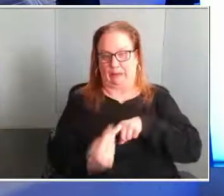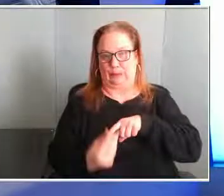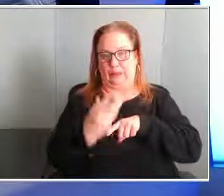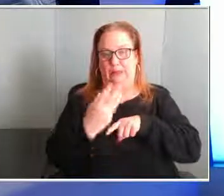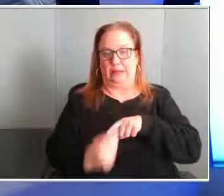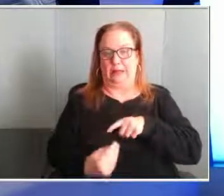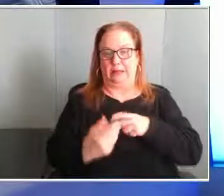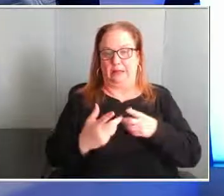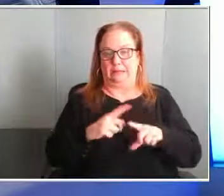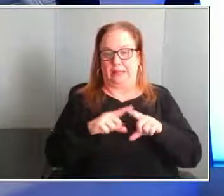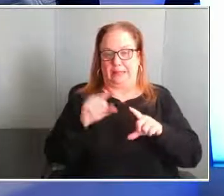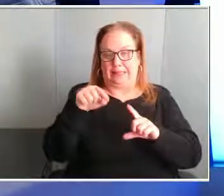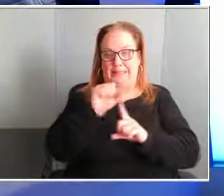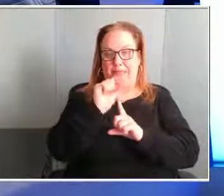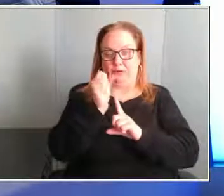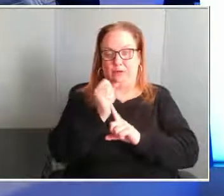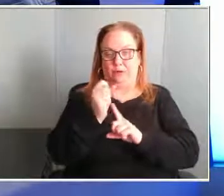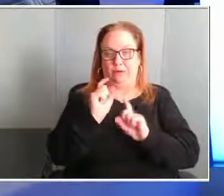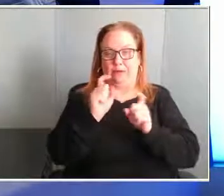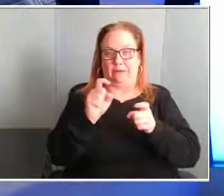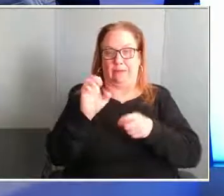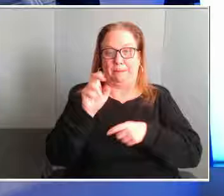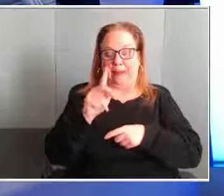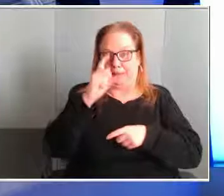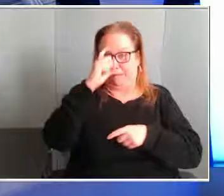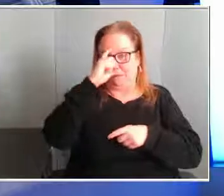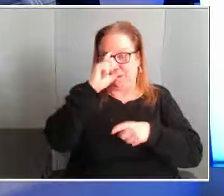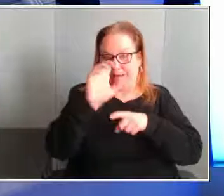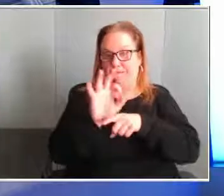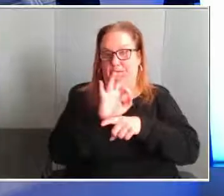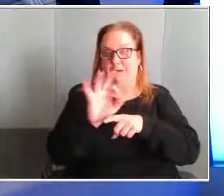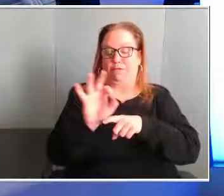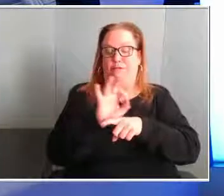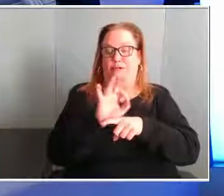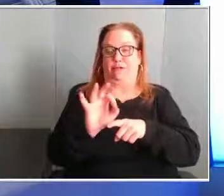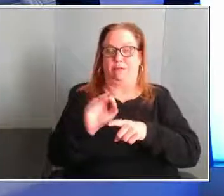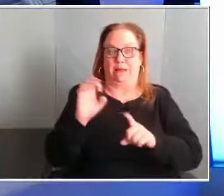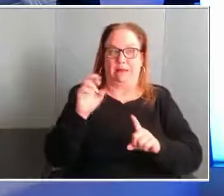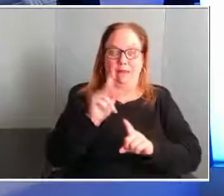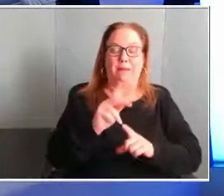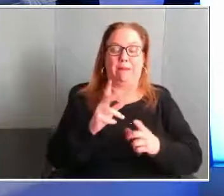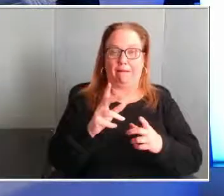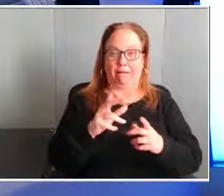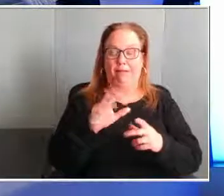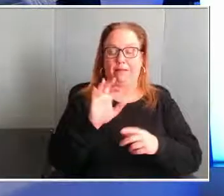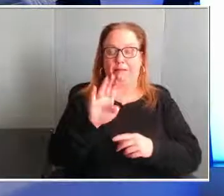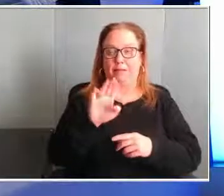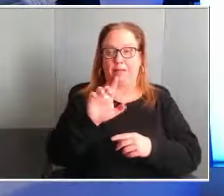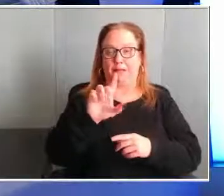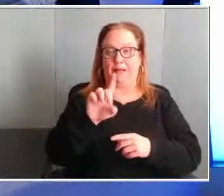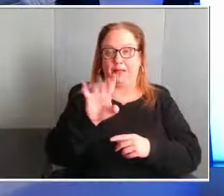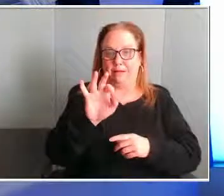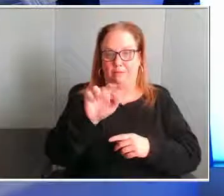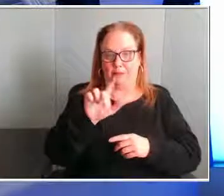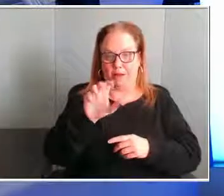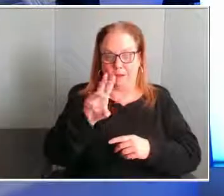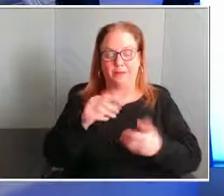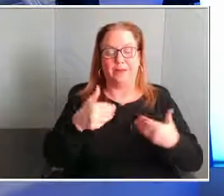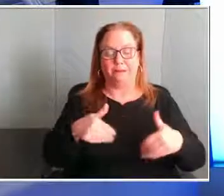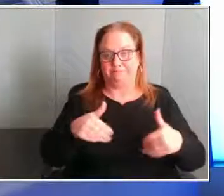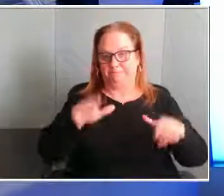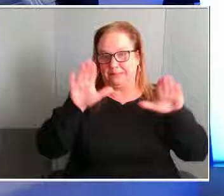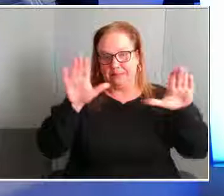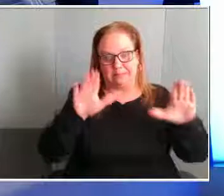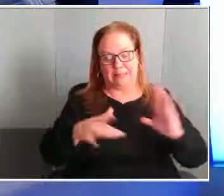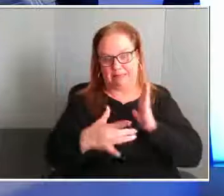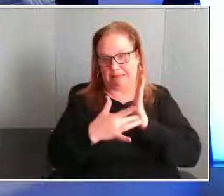in this case, we're restoring function by doing this. That's amazing. Yeah, it's amazing technology that we have at our fingertips these days.